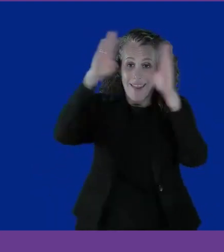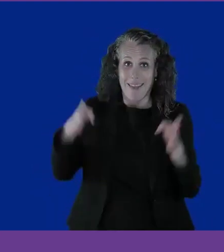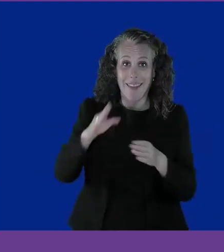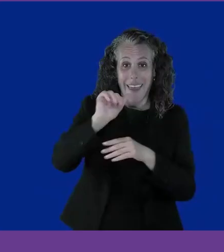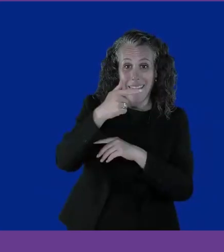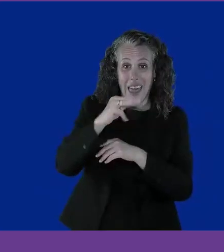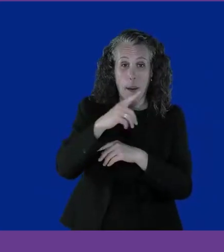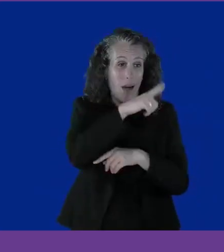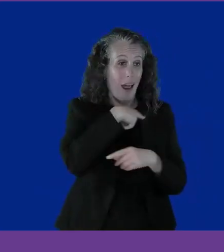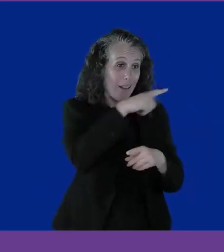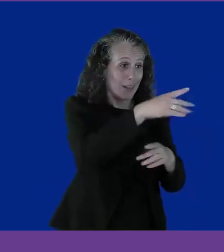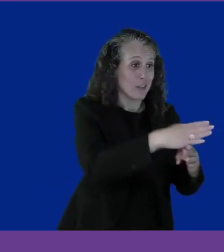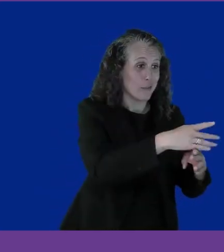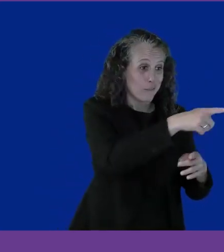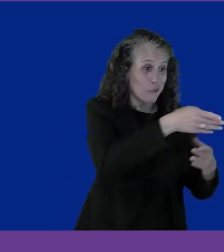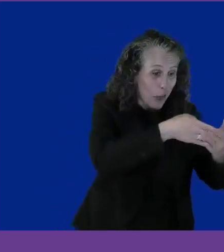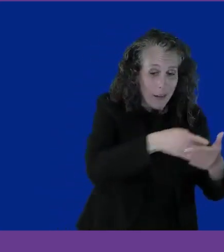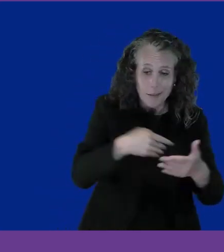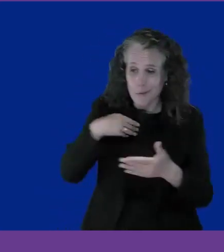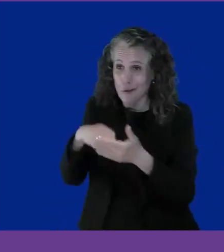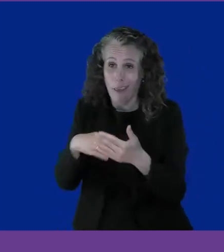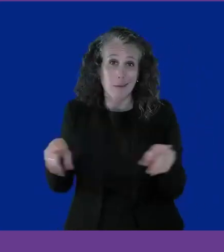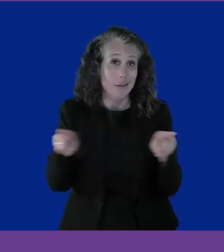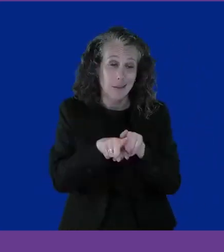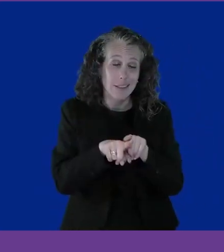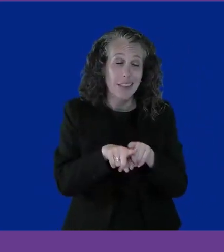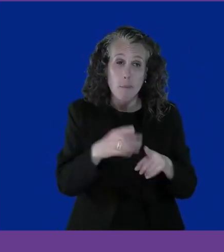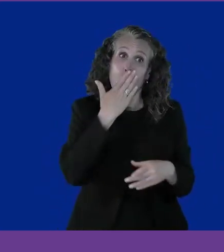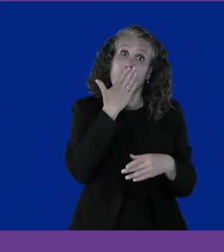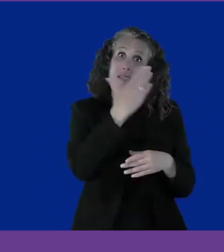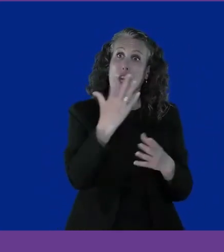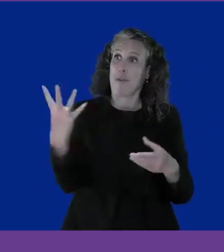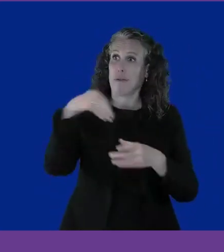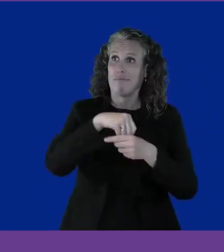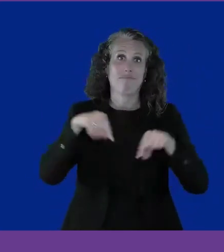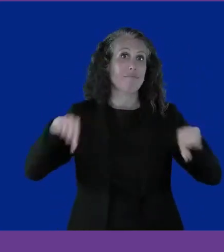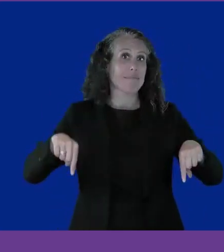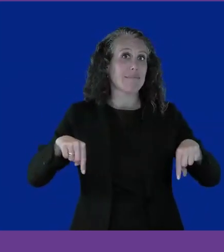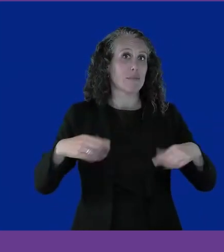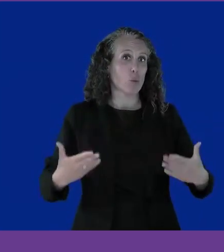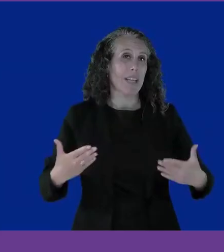So thank you for the opportunity to being part of this important event.